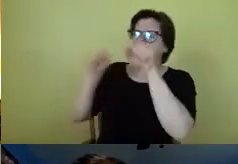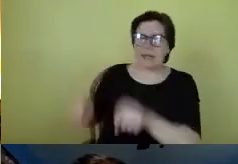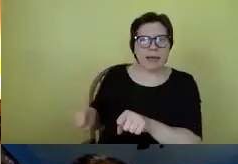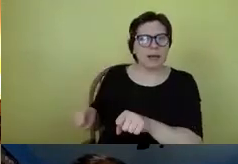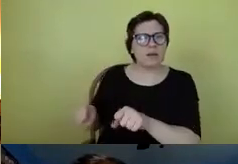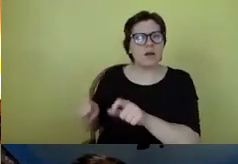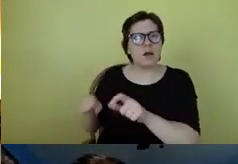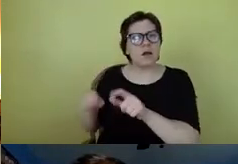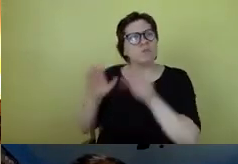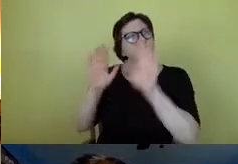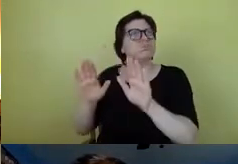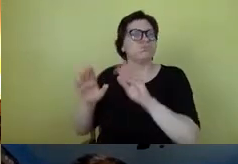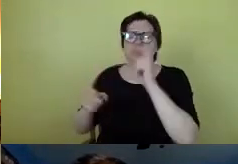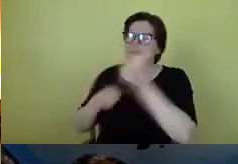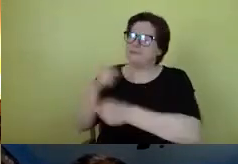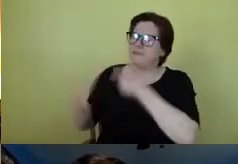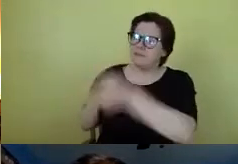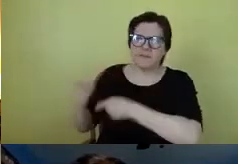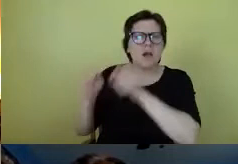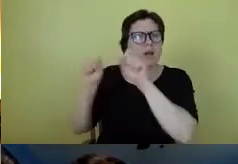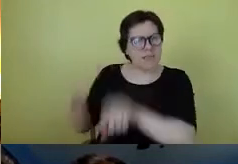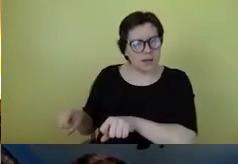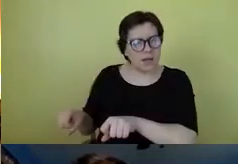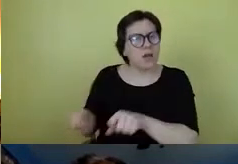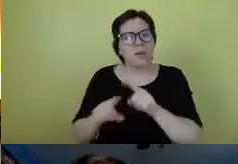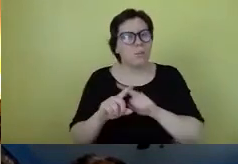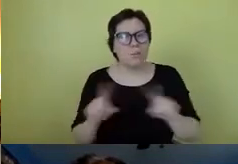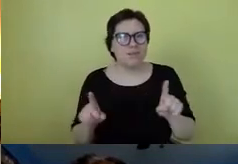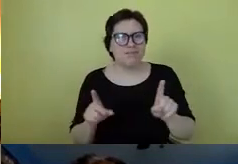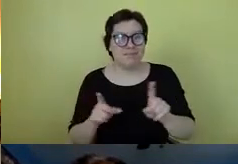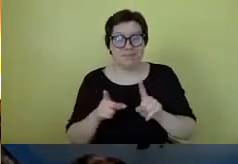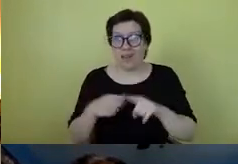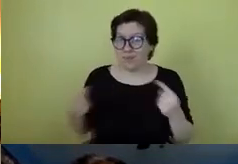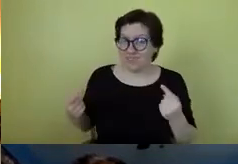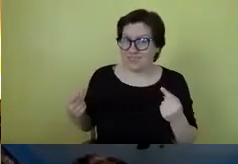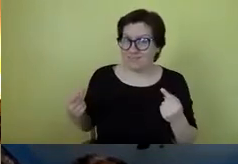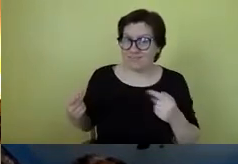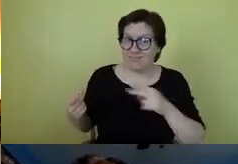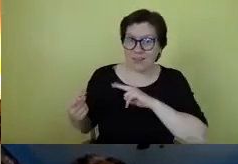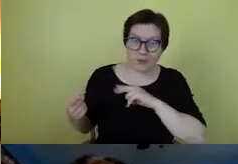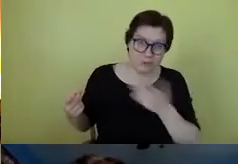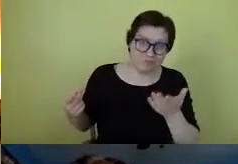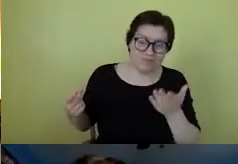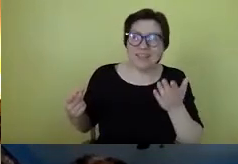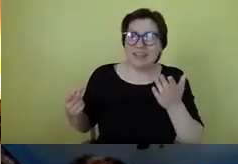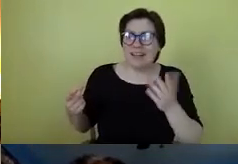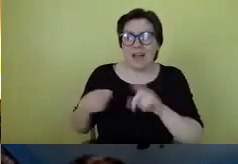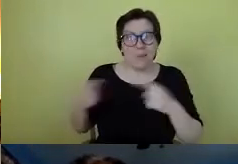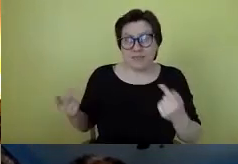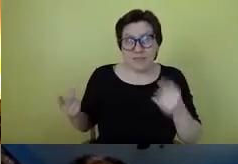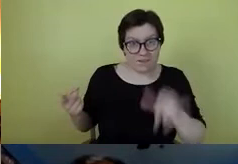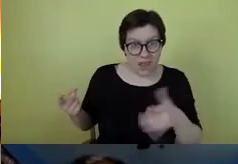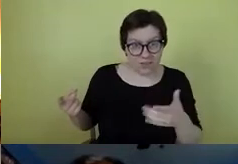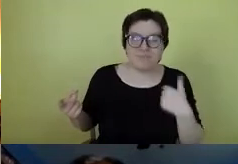great generosity. But the flip side of the coin, Hector, is that we